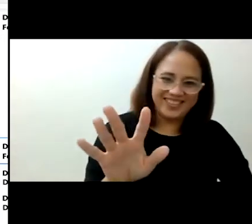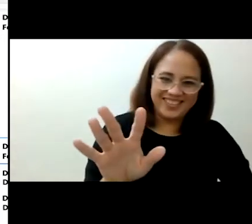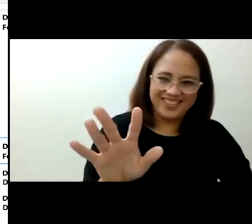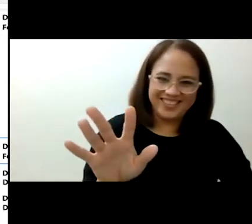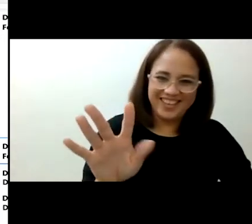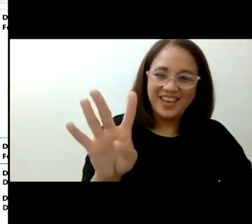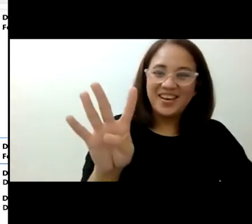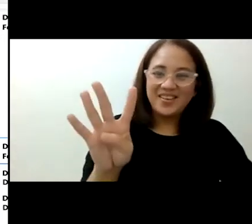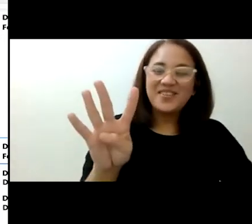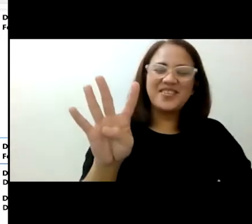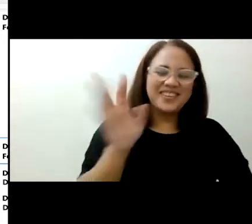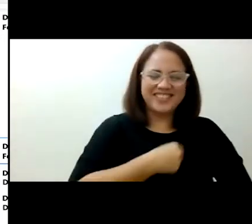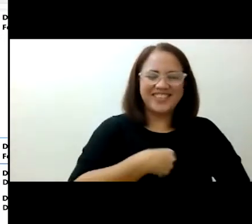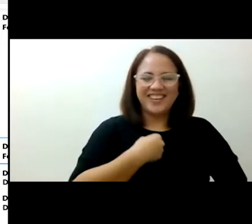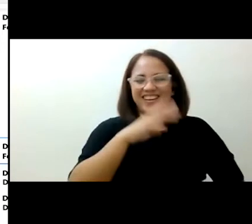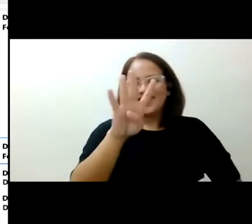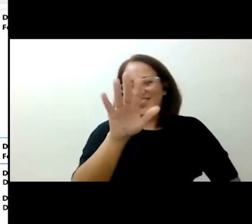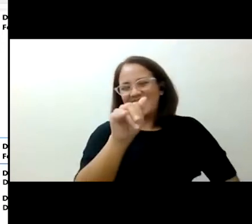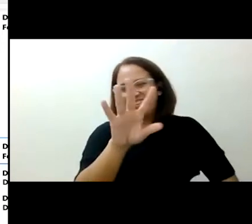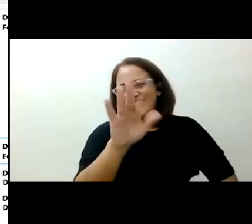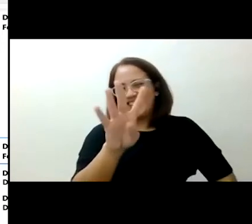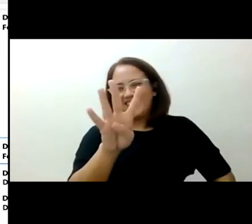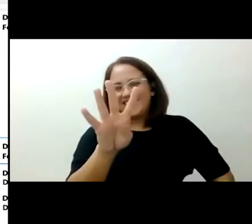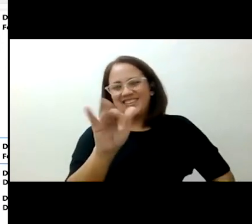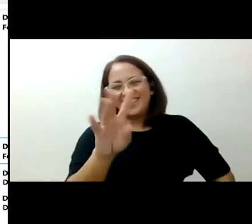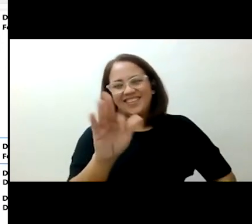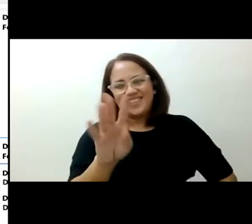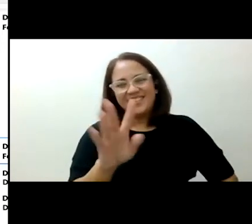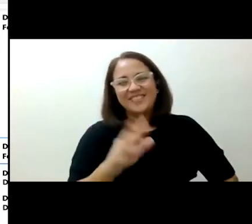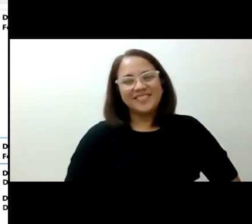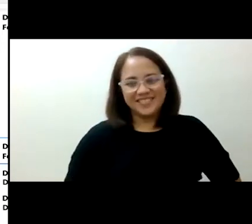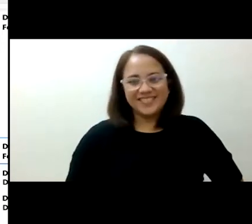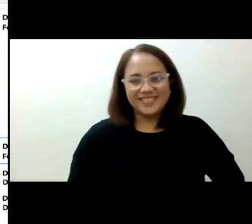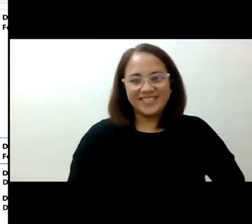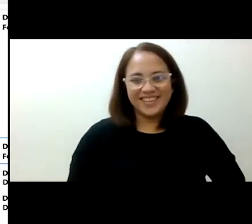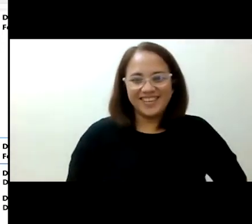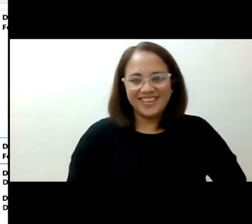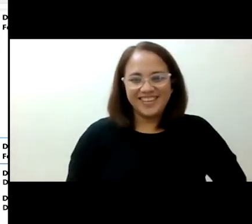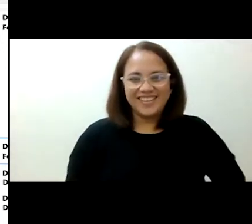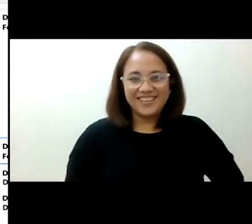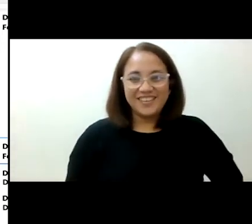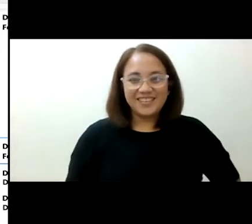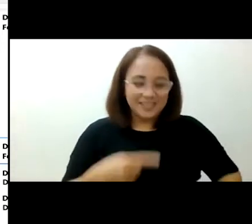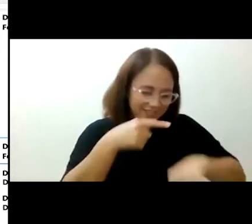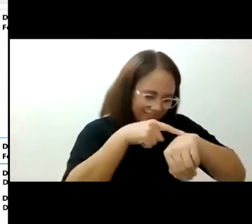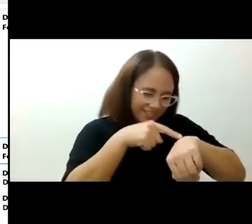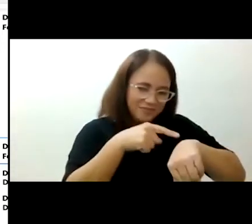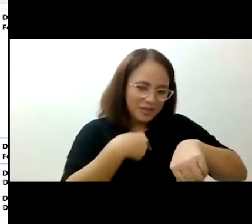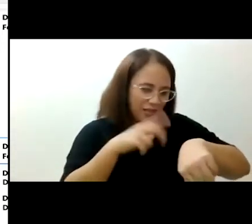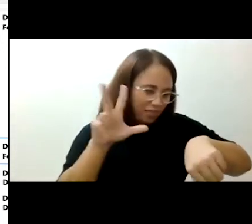Oh, sorry, Okay. 4:15. Yes, okay. Looking at my clock says 3.